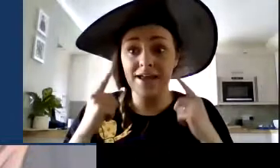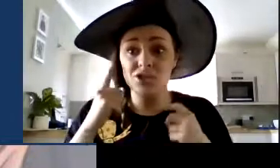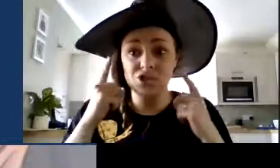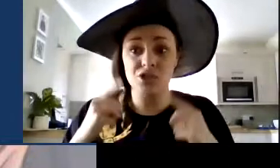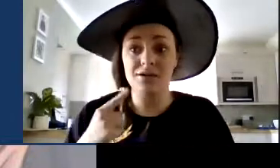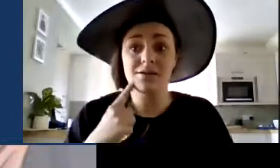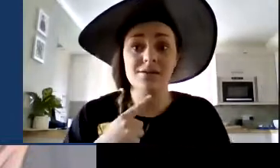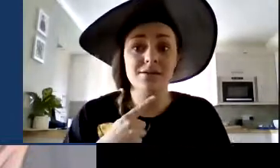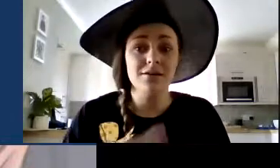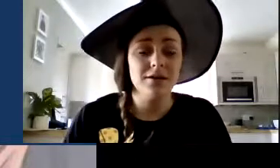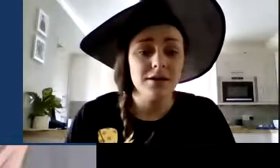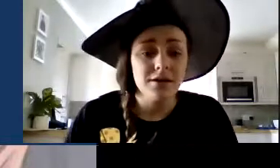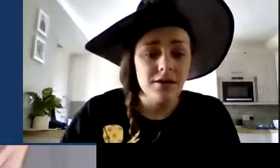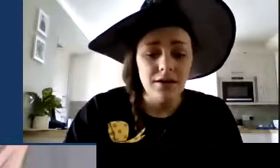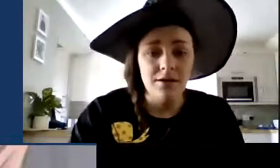my witch!"